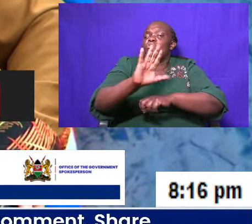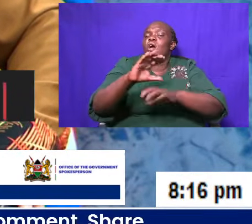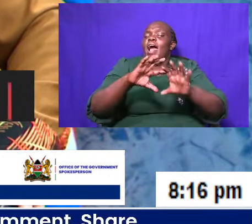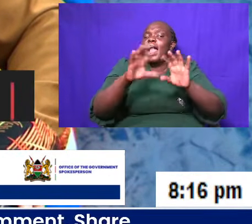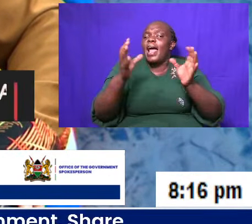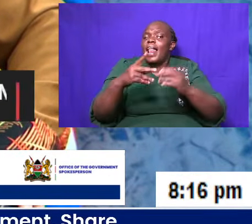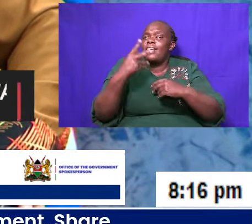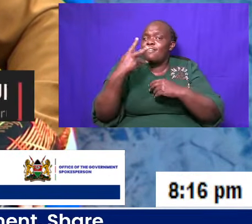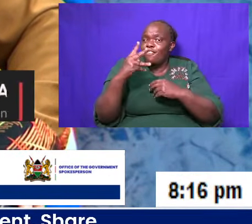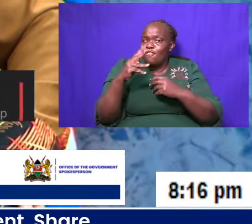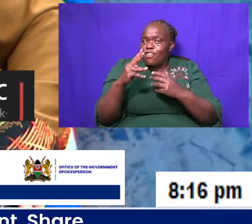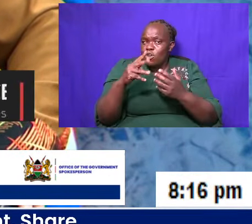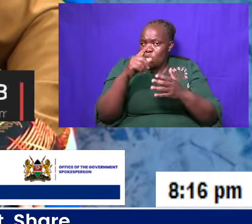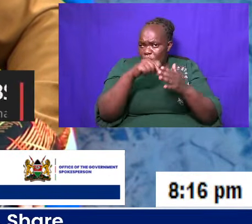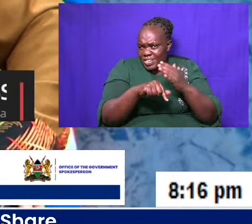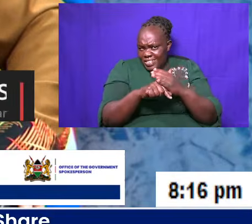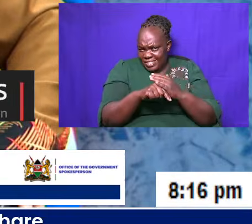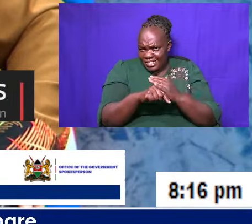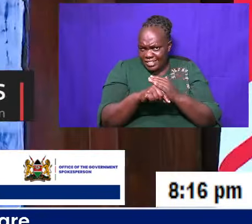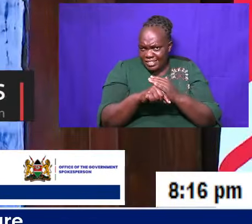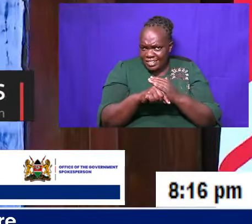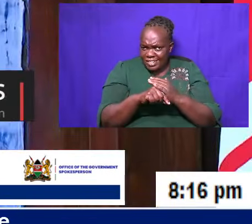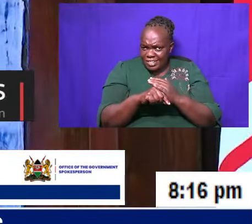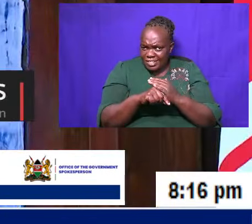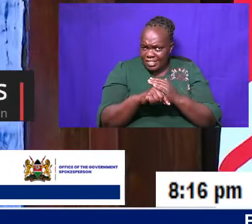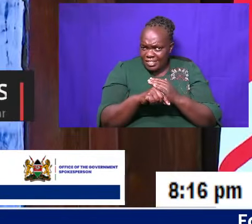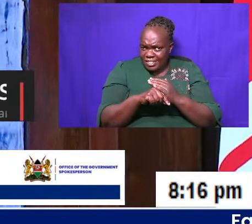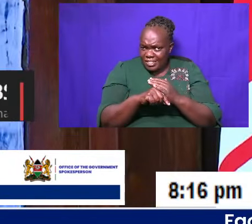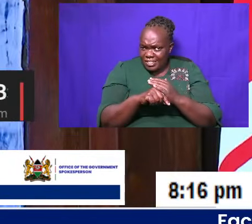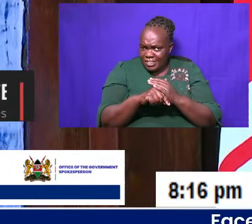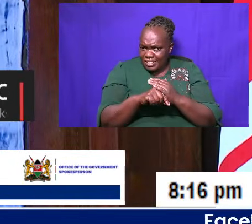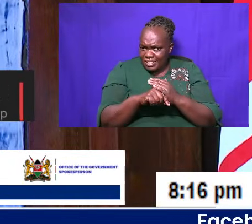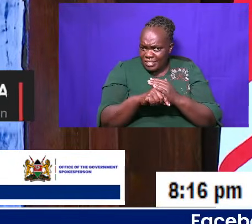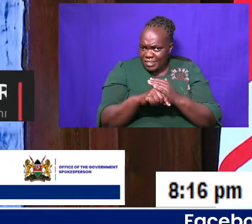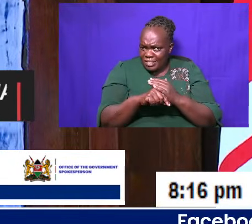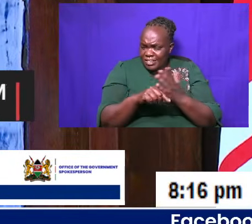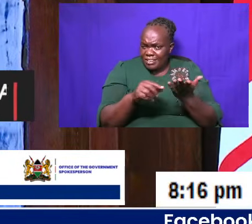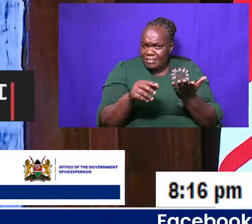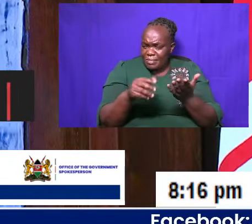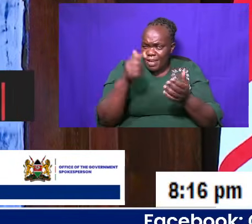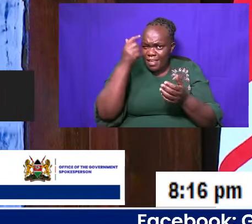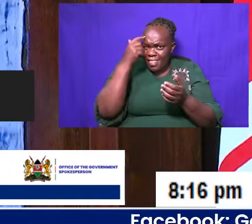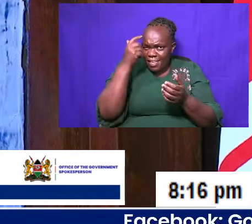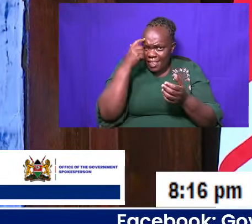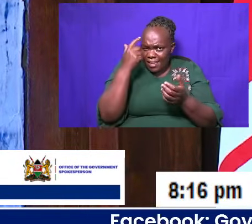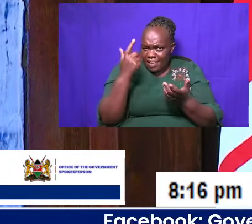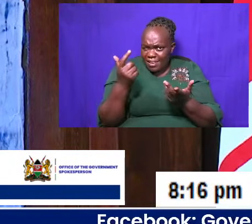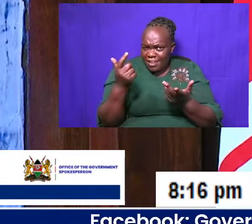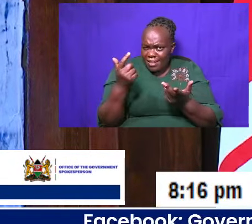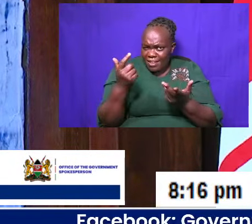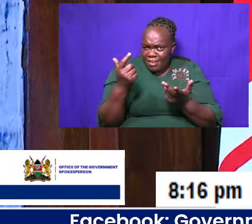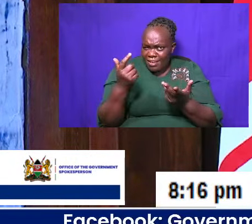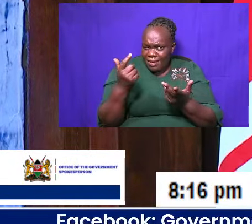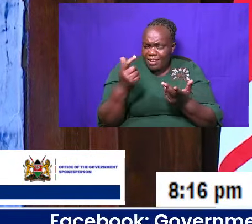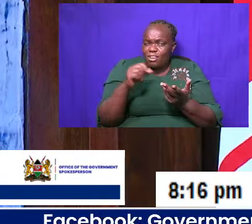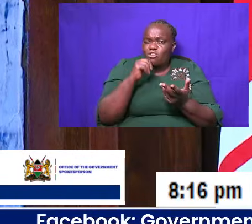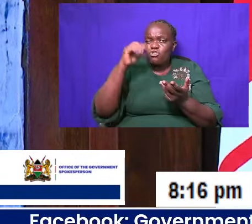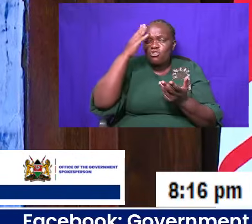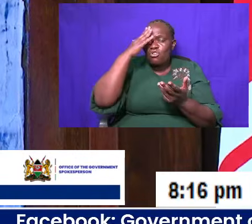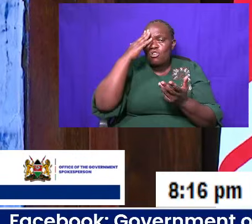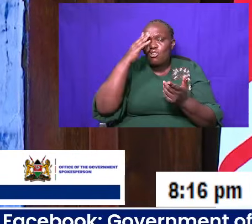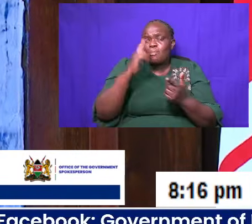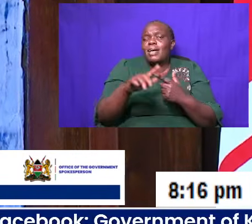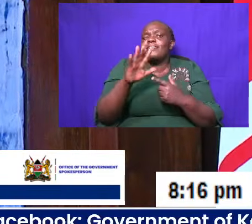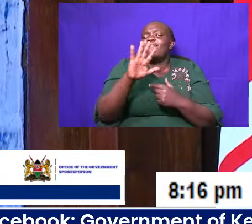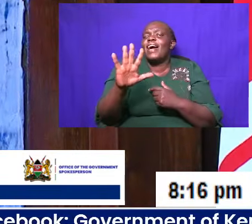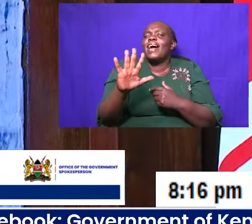4, ulikuwa namba ngapi hapo? Could be, I think, I mean, I don't know, but 5. Of course,